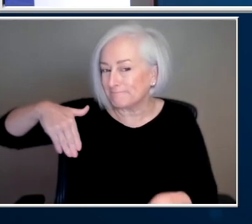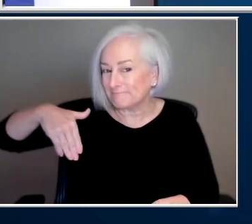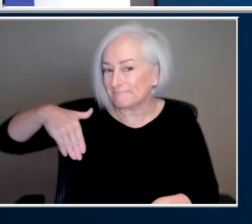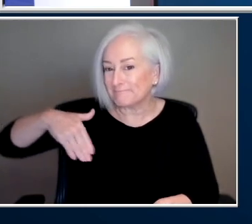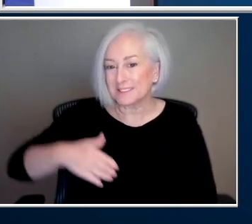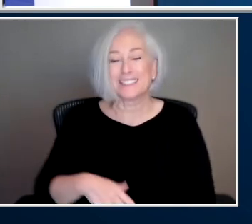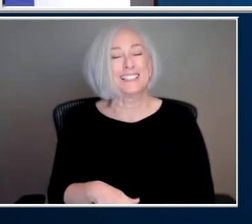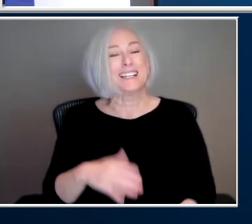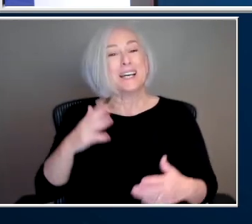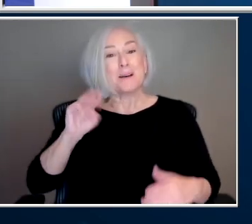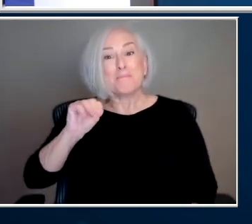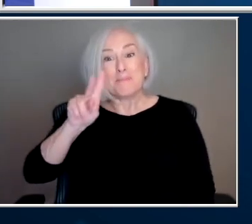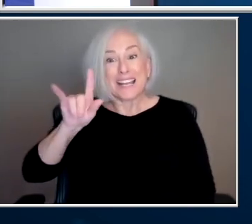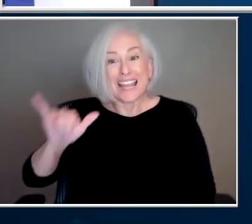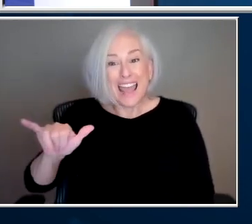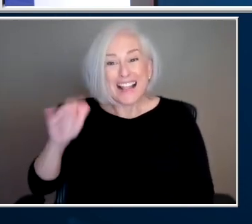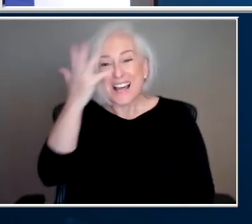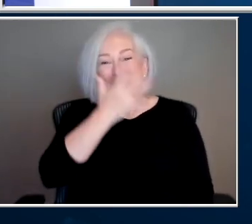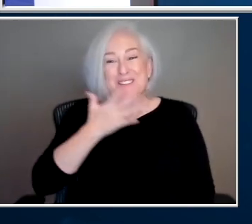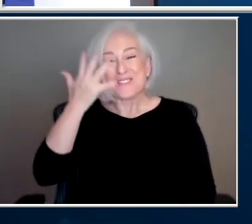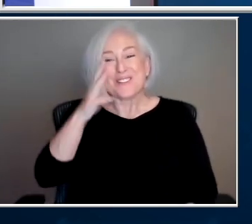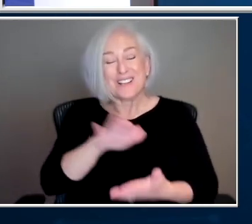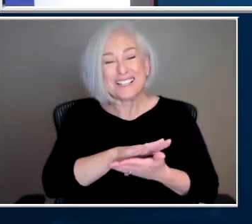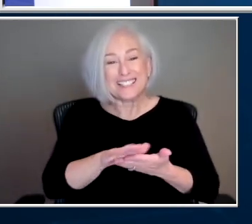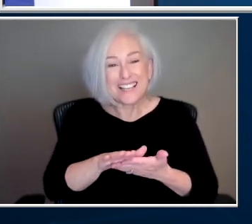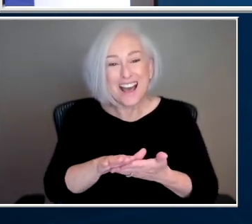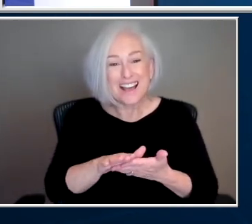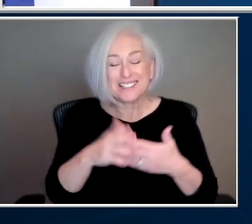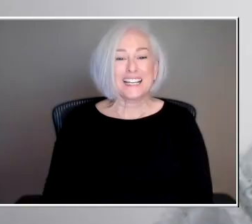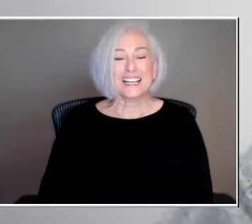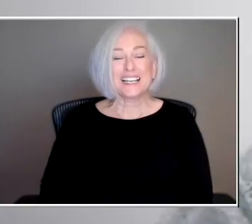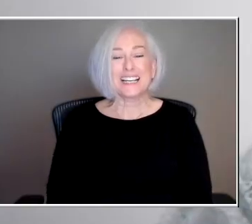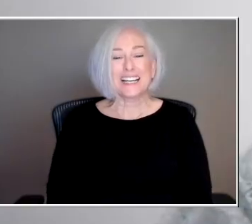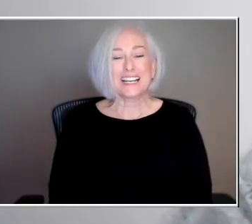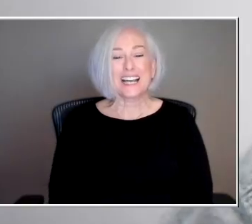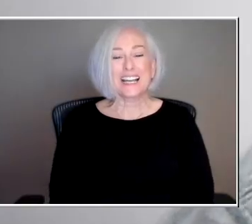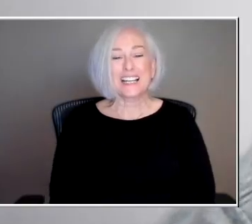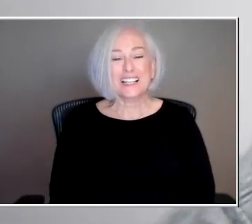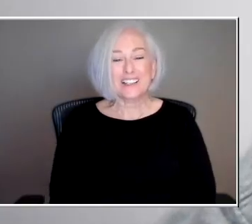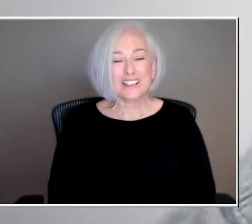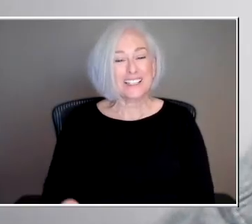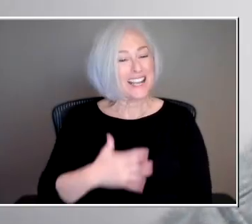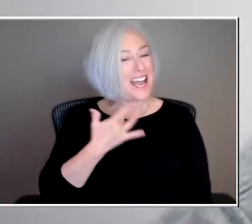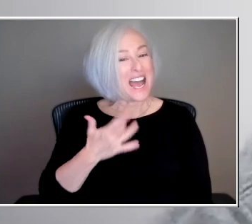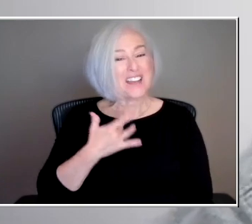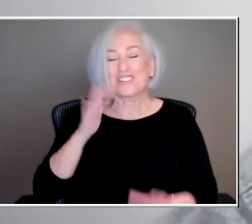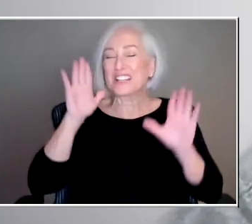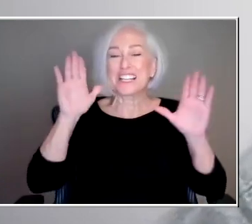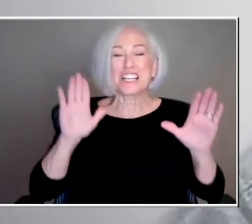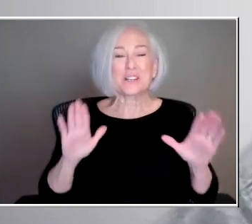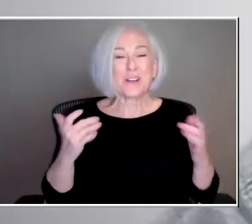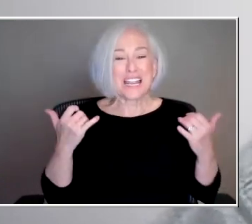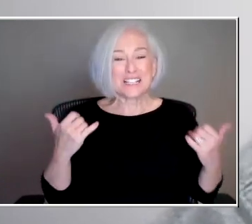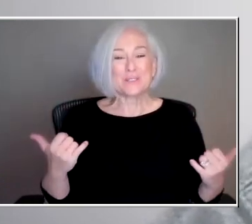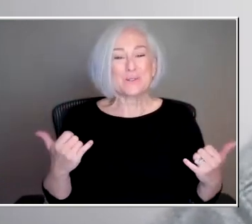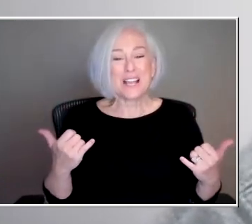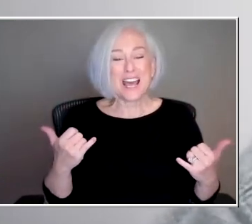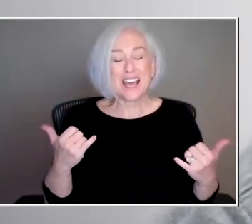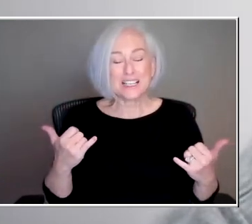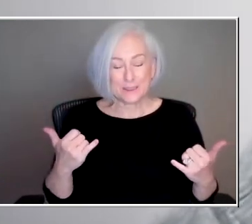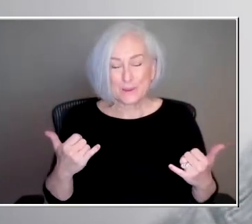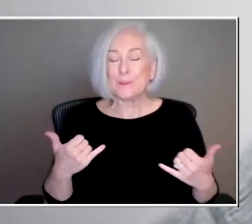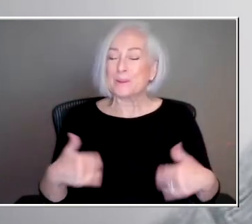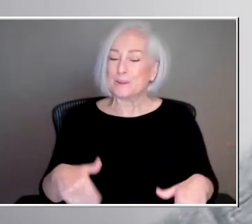you look really nice, and you've had some big changes in your life. How are you feeling today? I am feeling great today. It's been a long journey, but I've made a